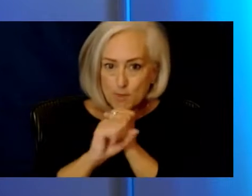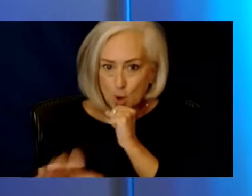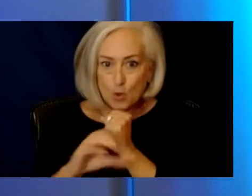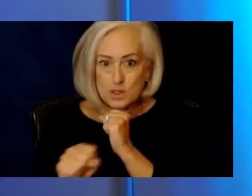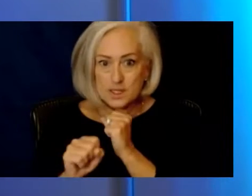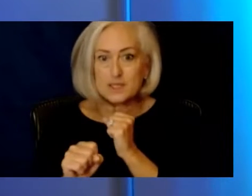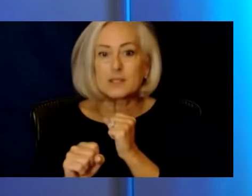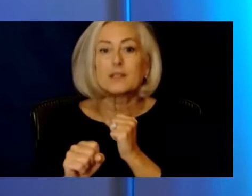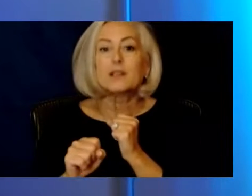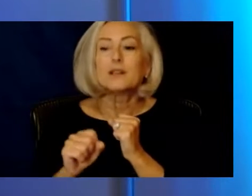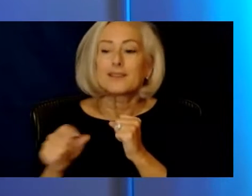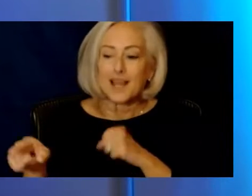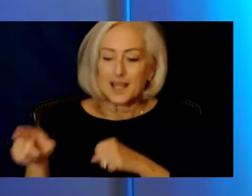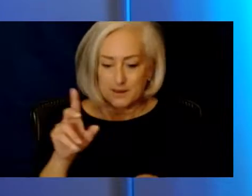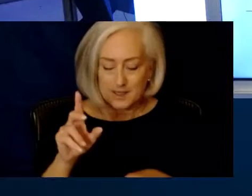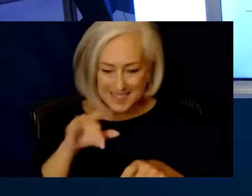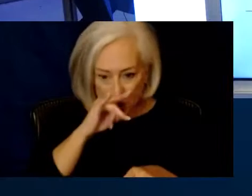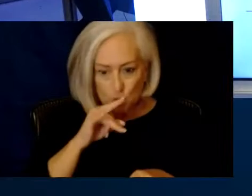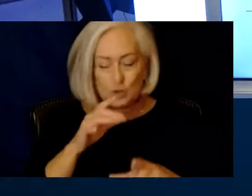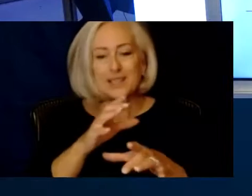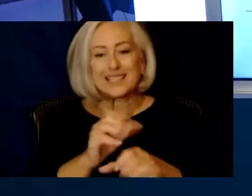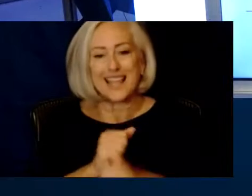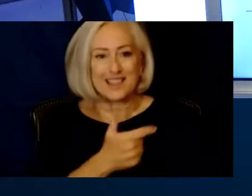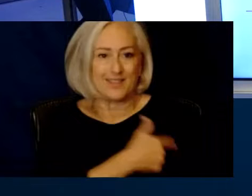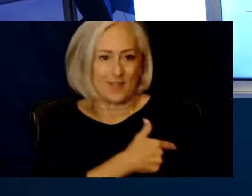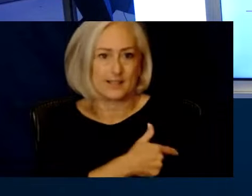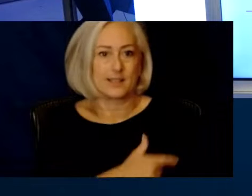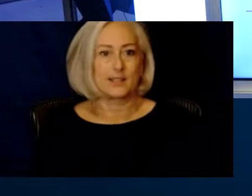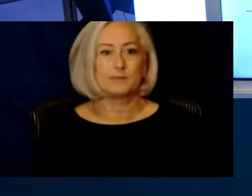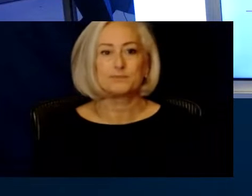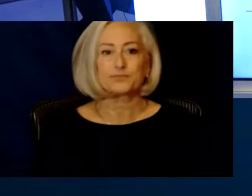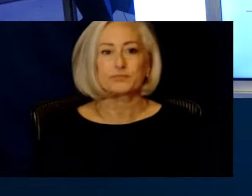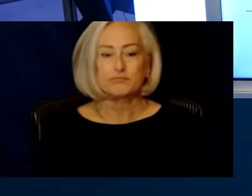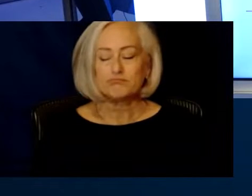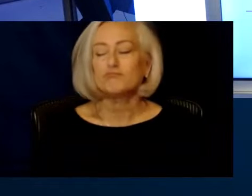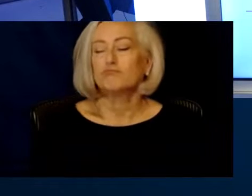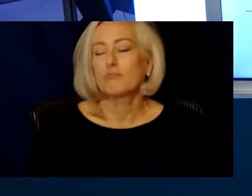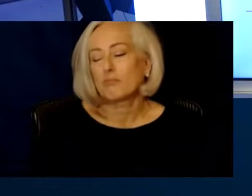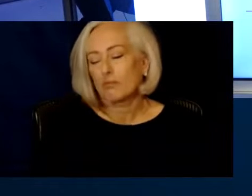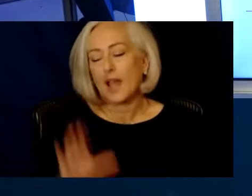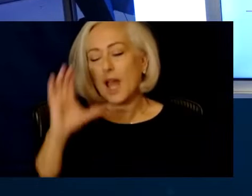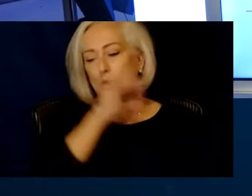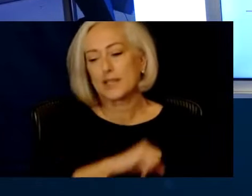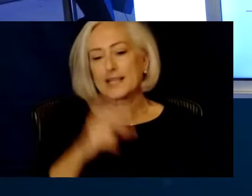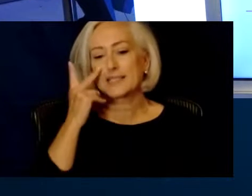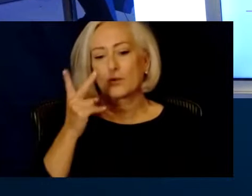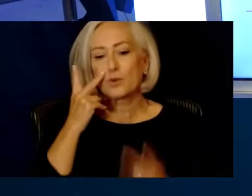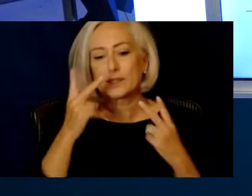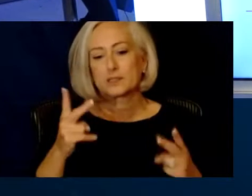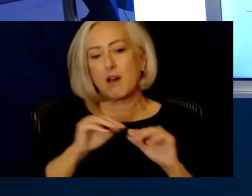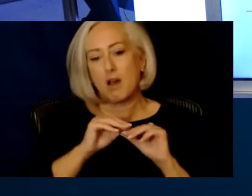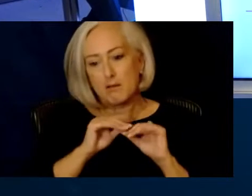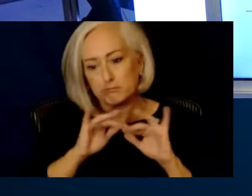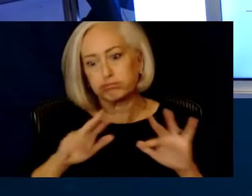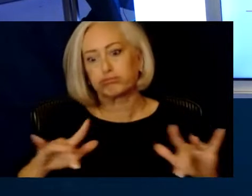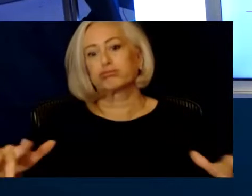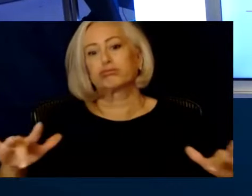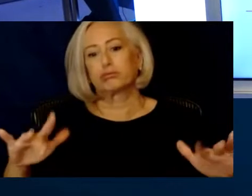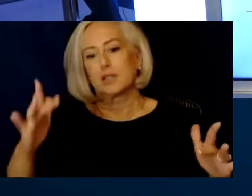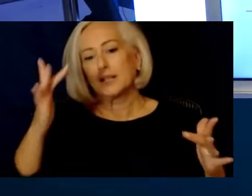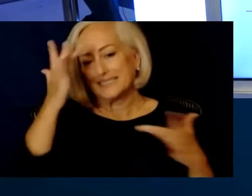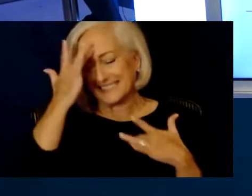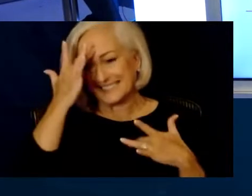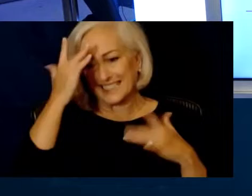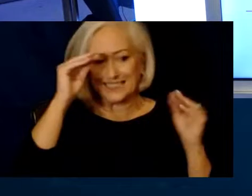uptake of the vaccine. Yeah, my guess is if we saw a major outbreak again where teachers were absent, lots of absenteeism, it might make you think